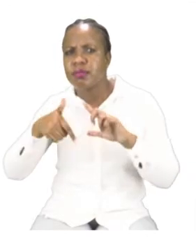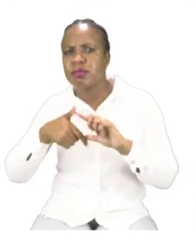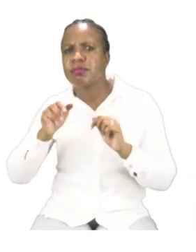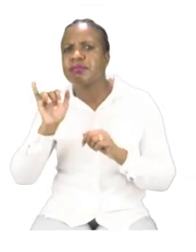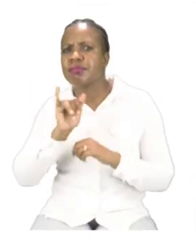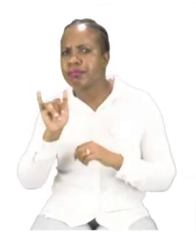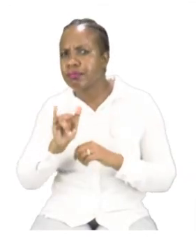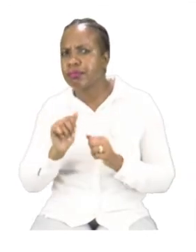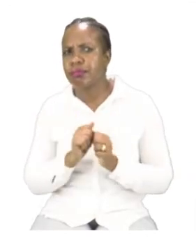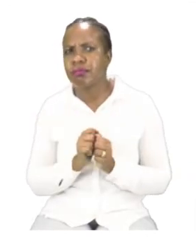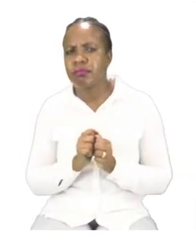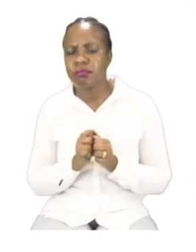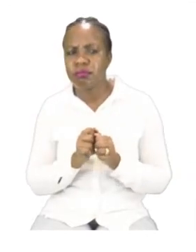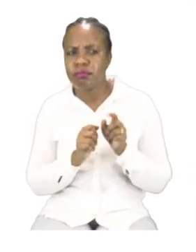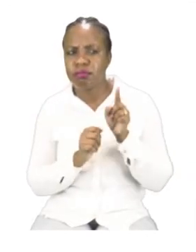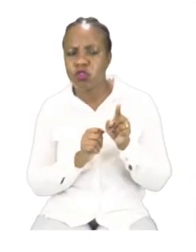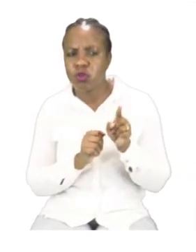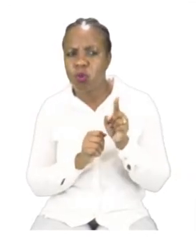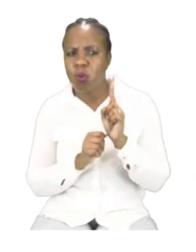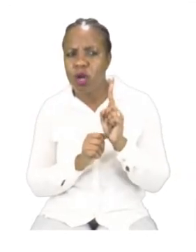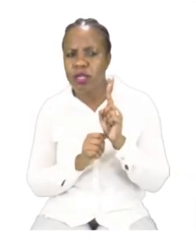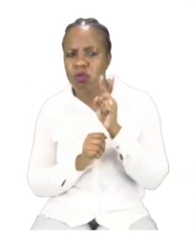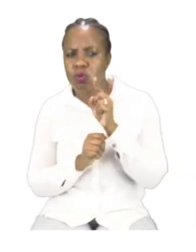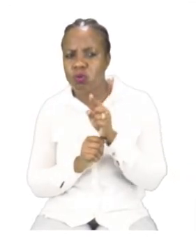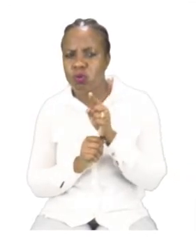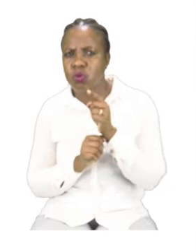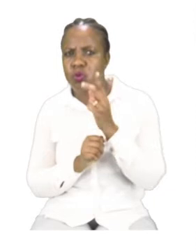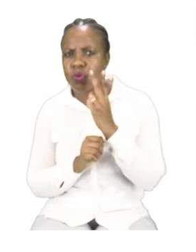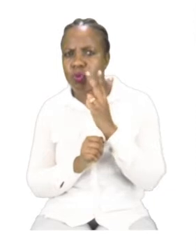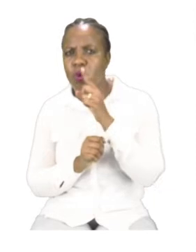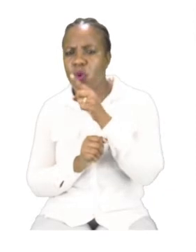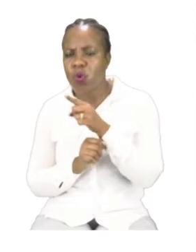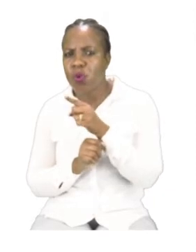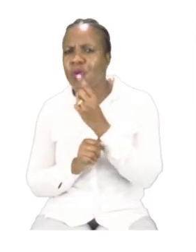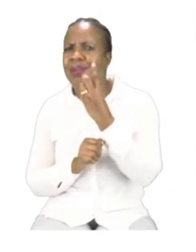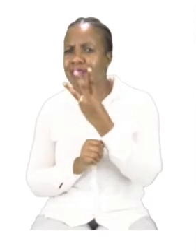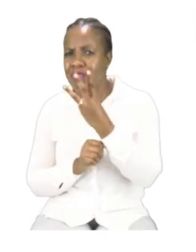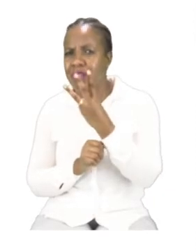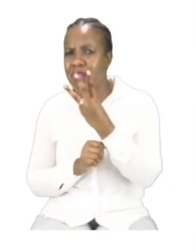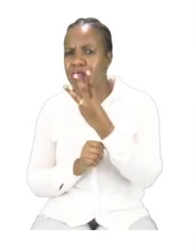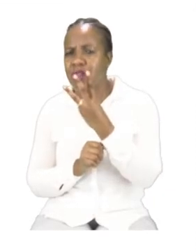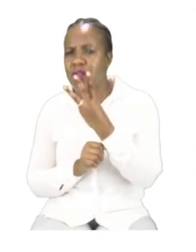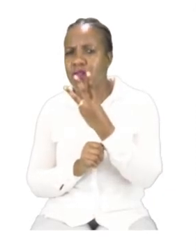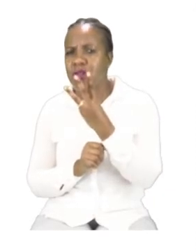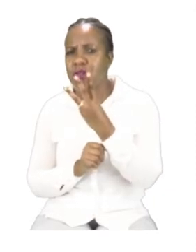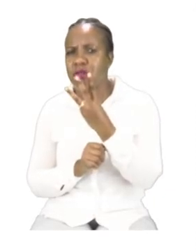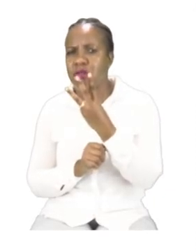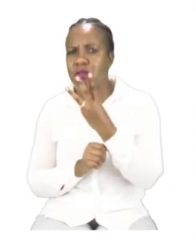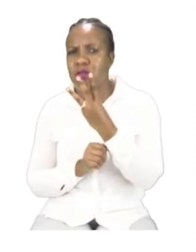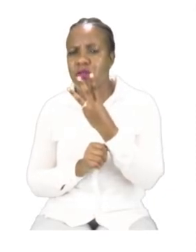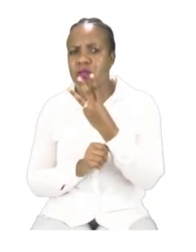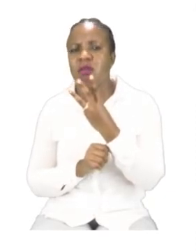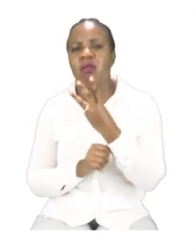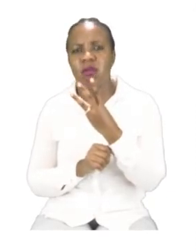from first to third. Let's go. first, second,